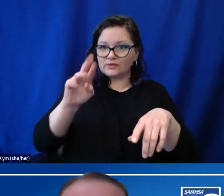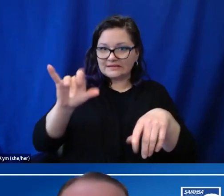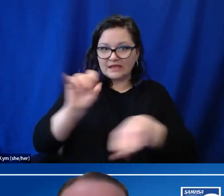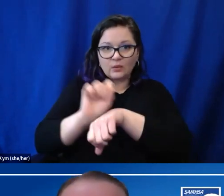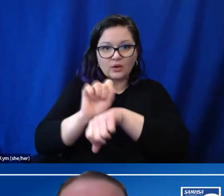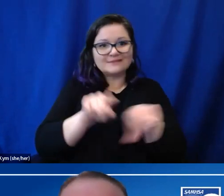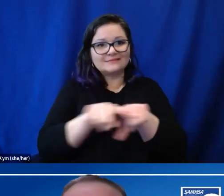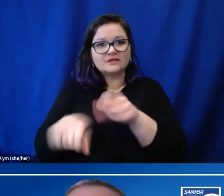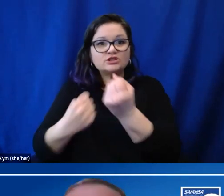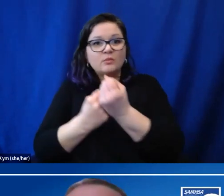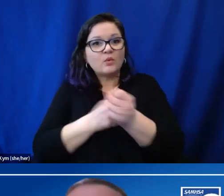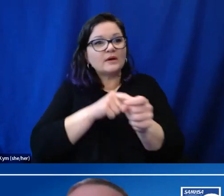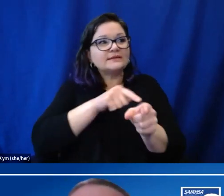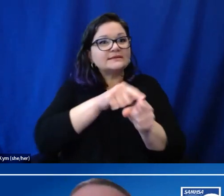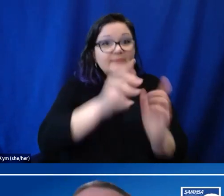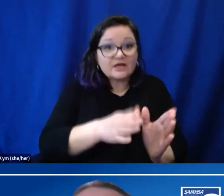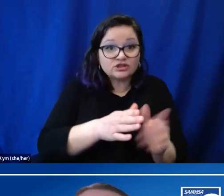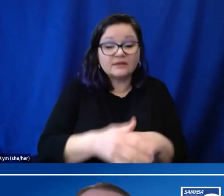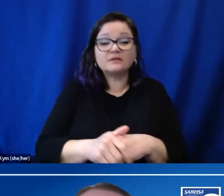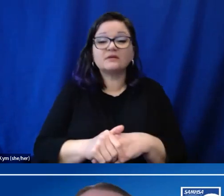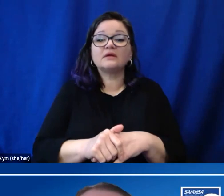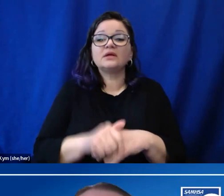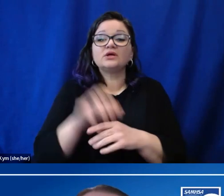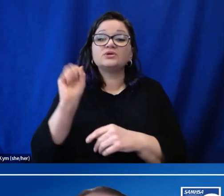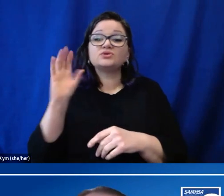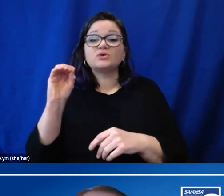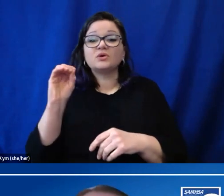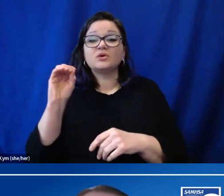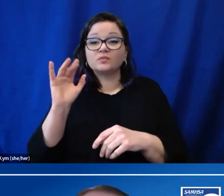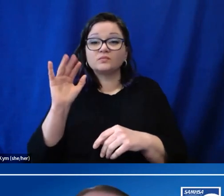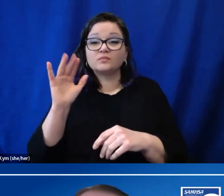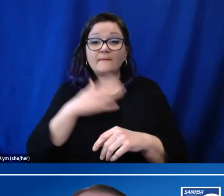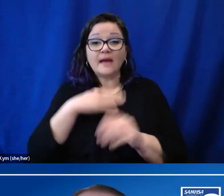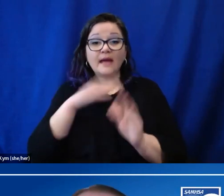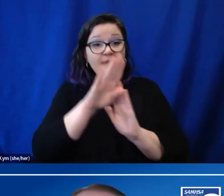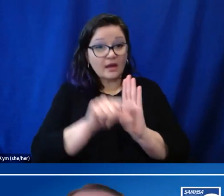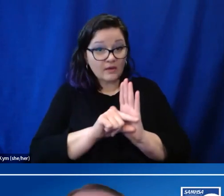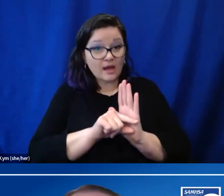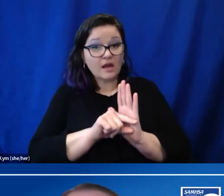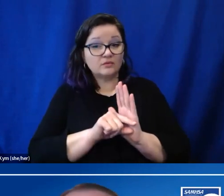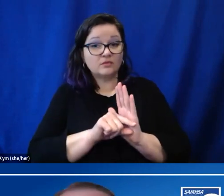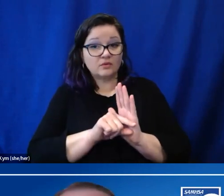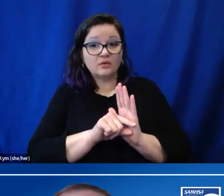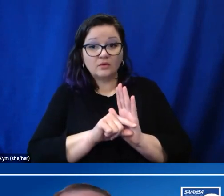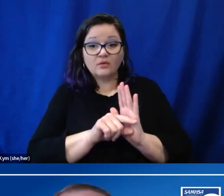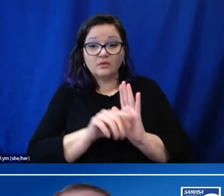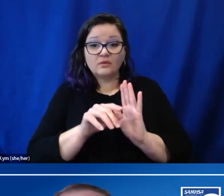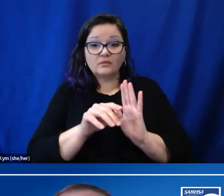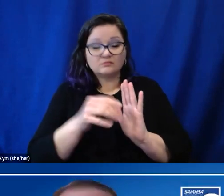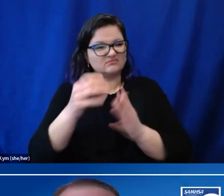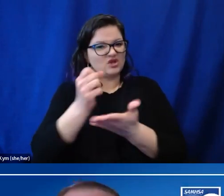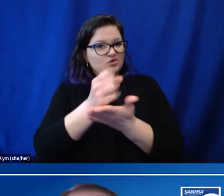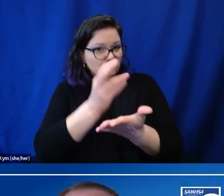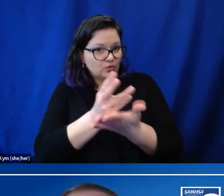support specialist. So my background is as a social